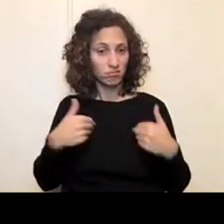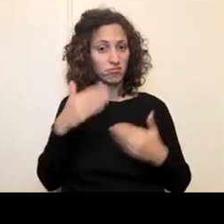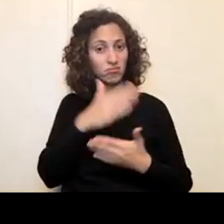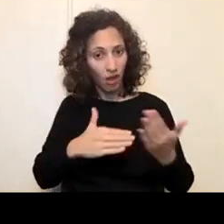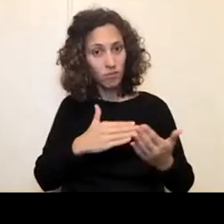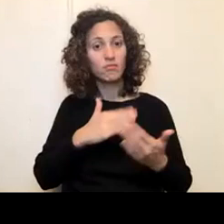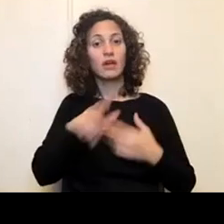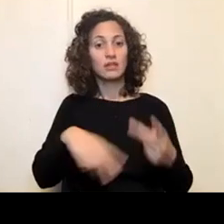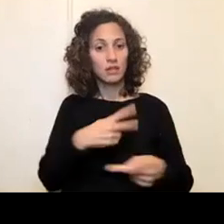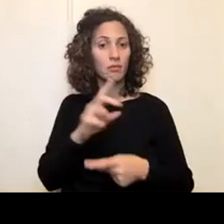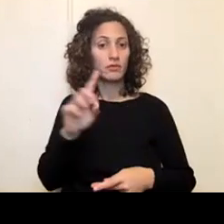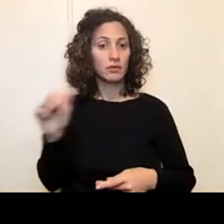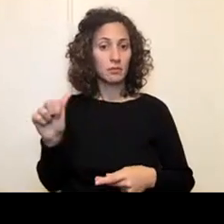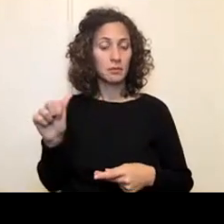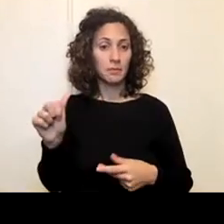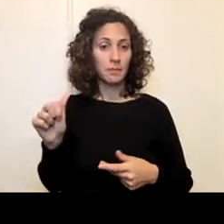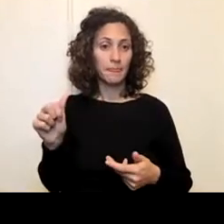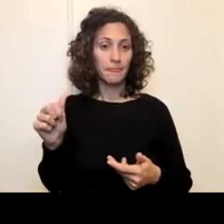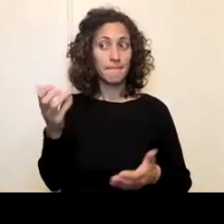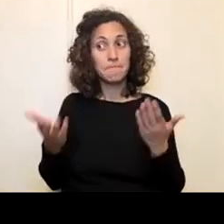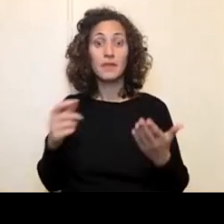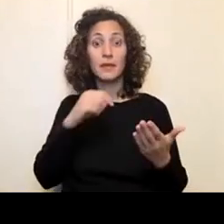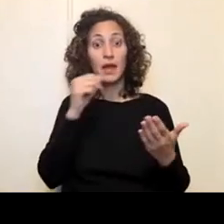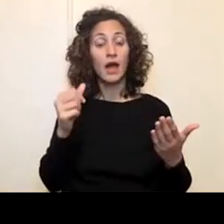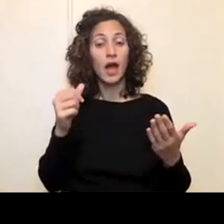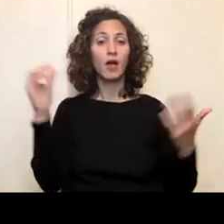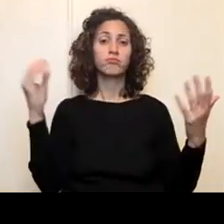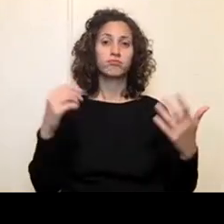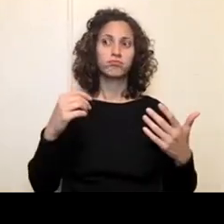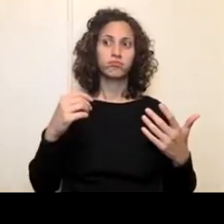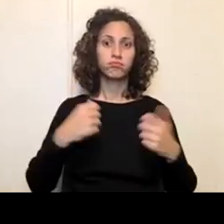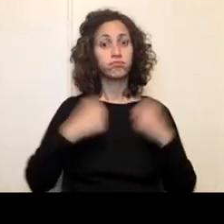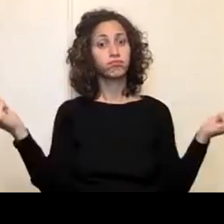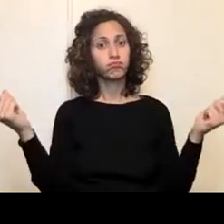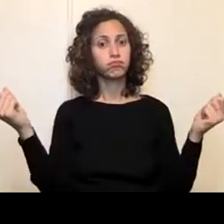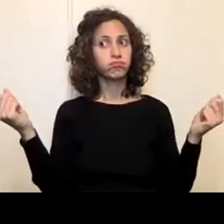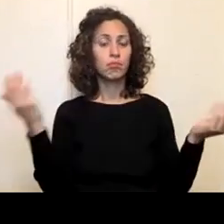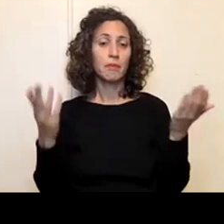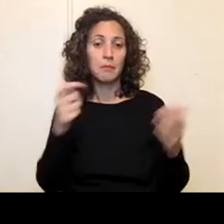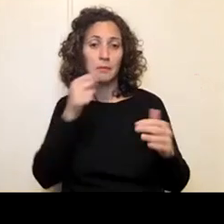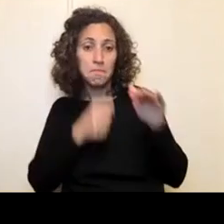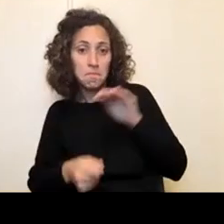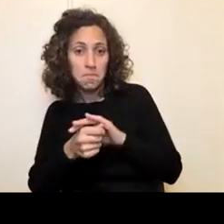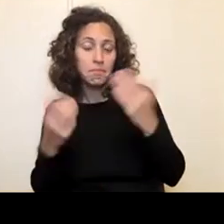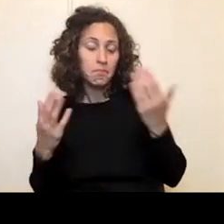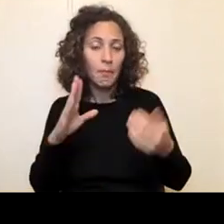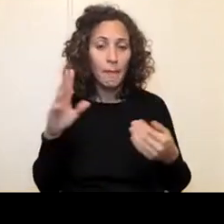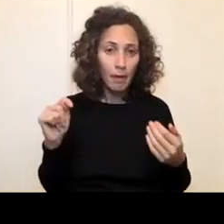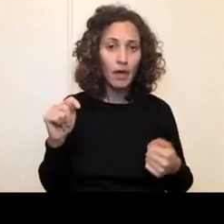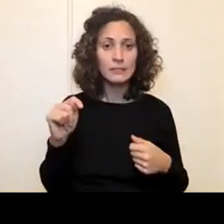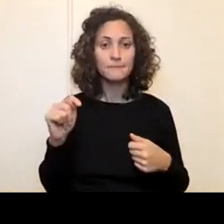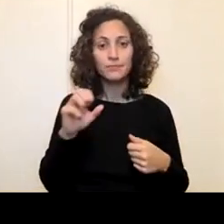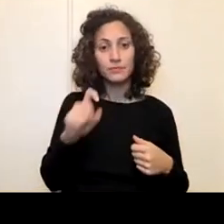form. It might not be something that they've been public about, but it's something that sex